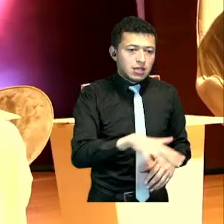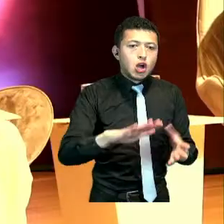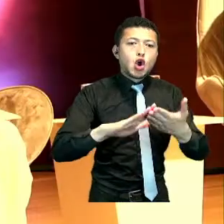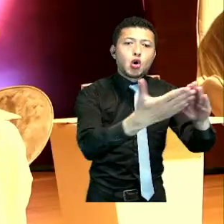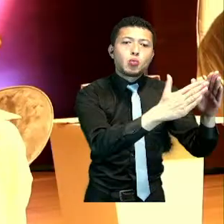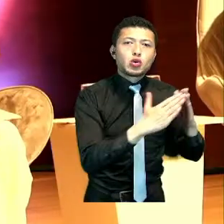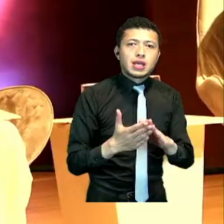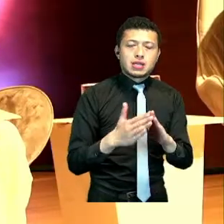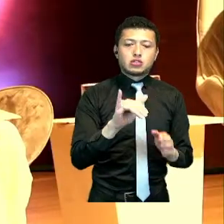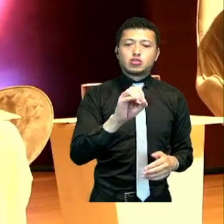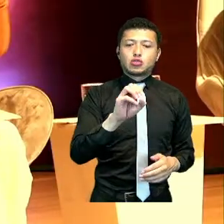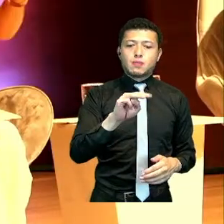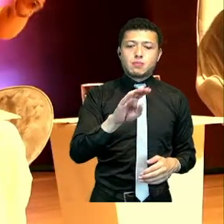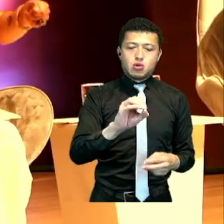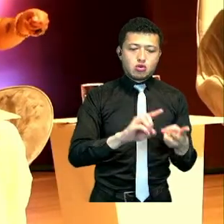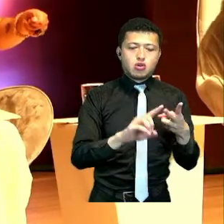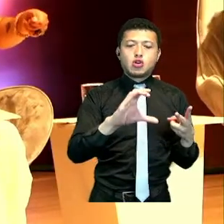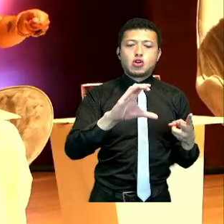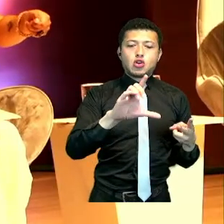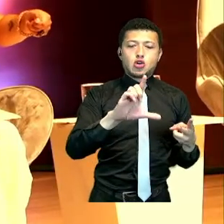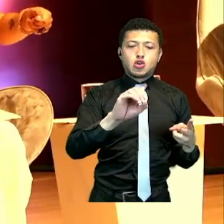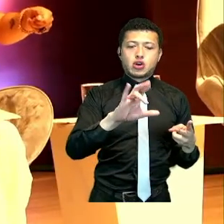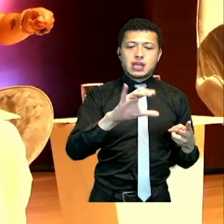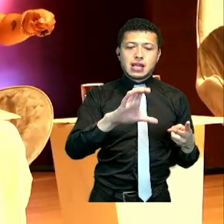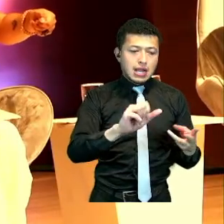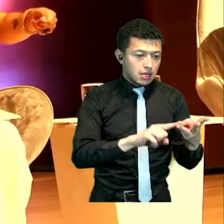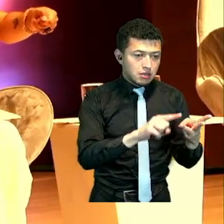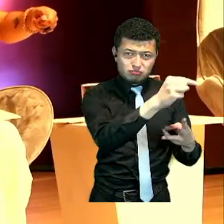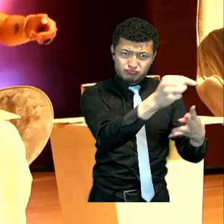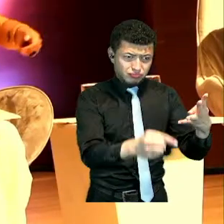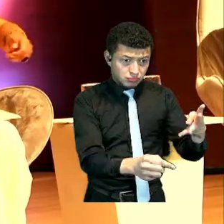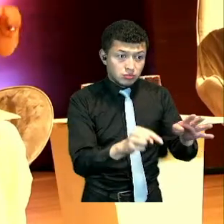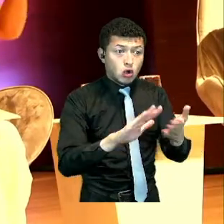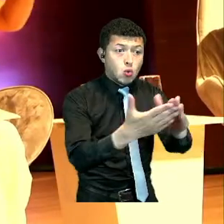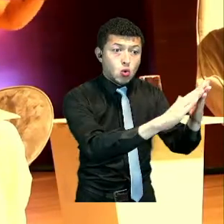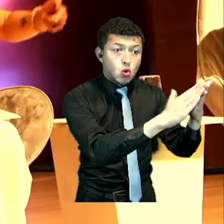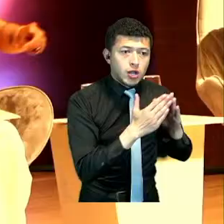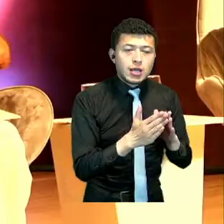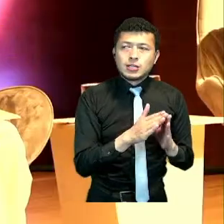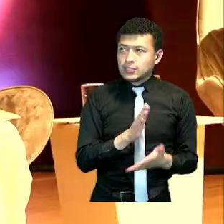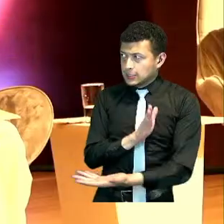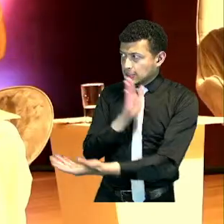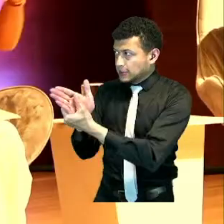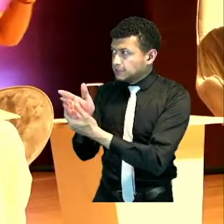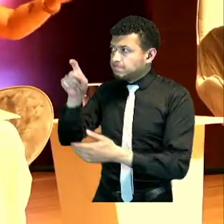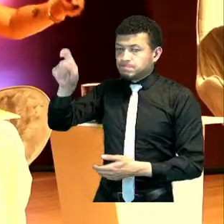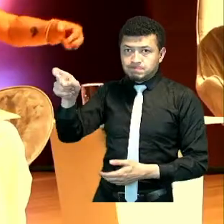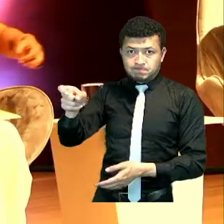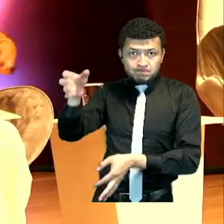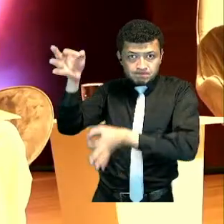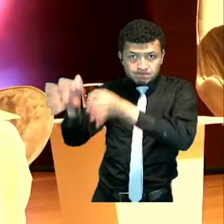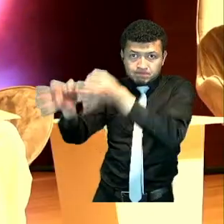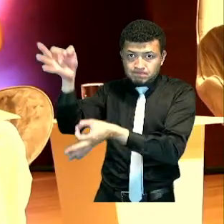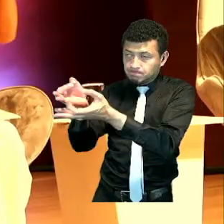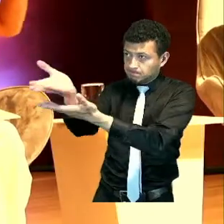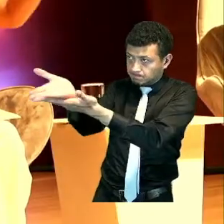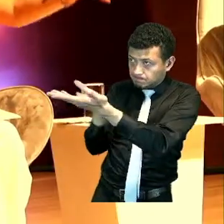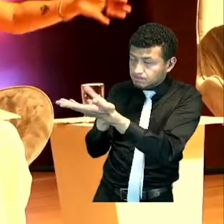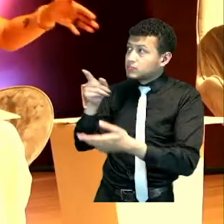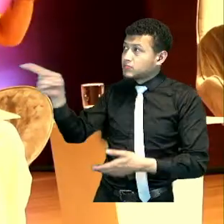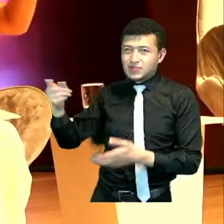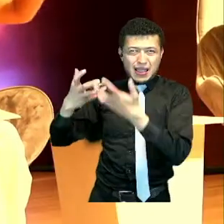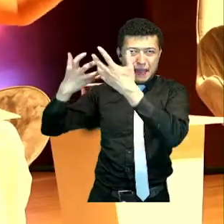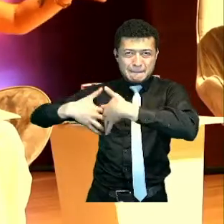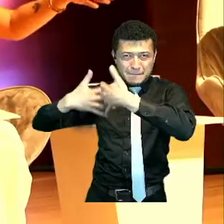the Lorica municipality community will have to come before an arbitration tribunal to prevent that